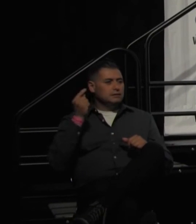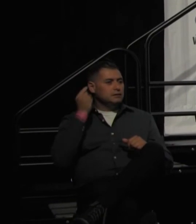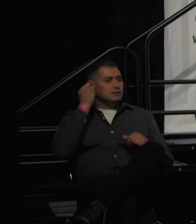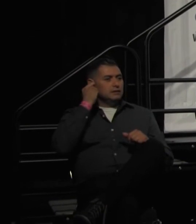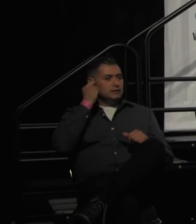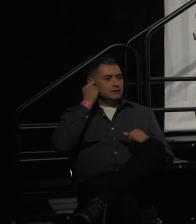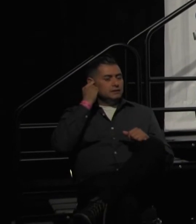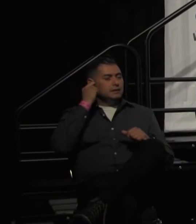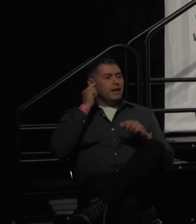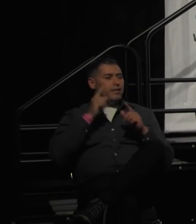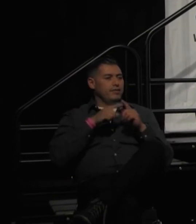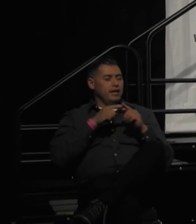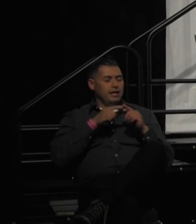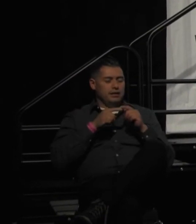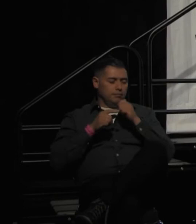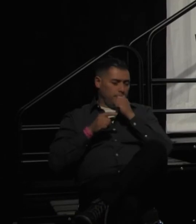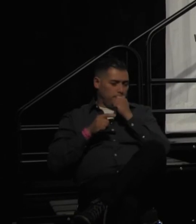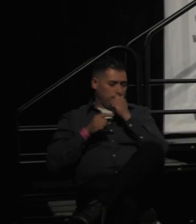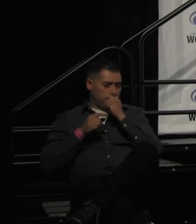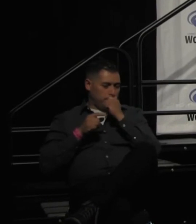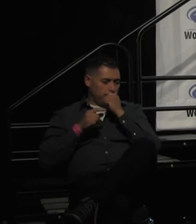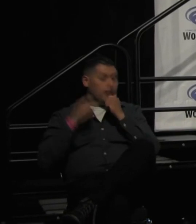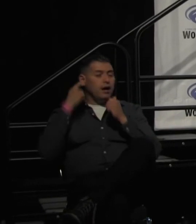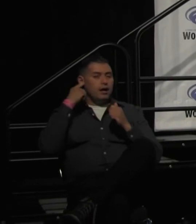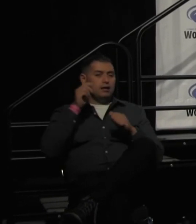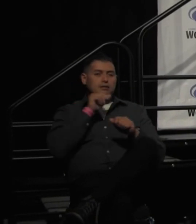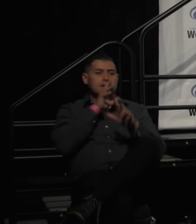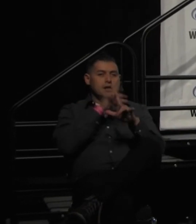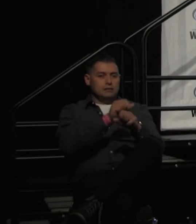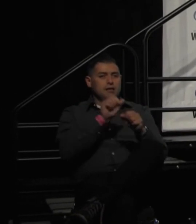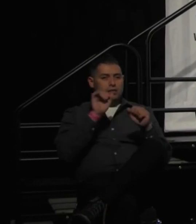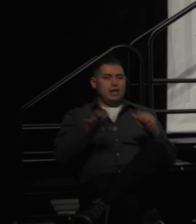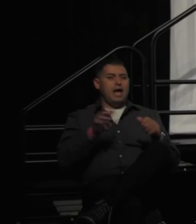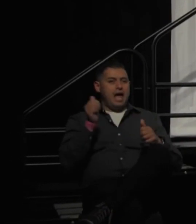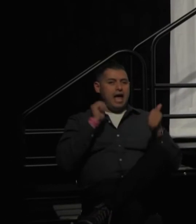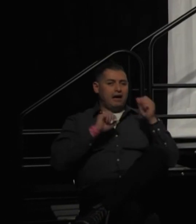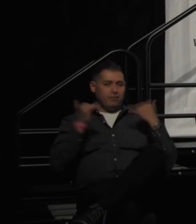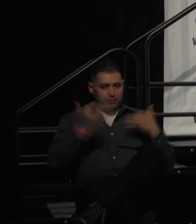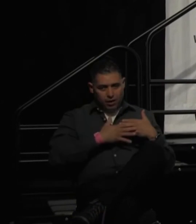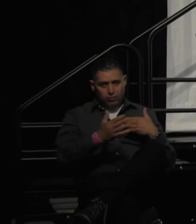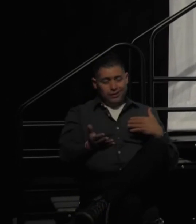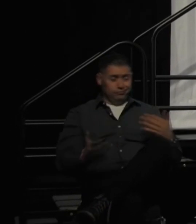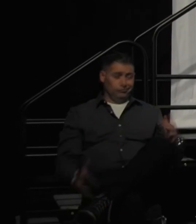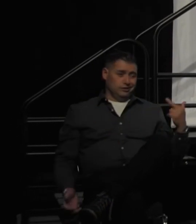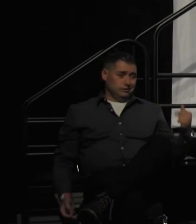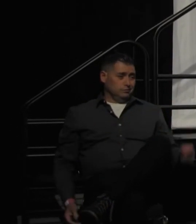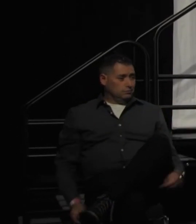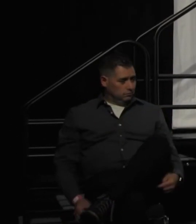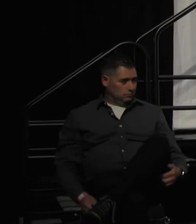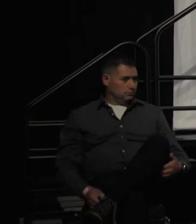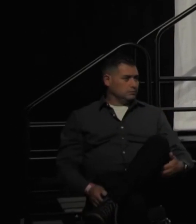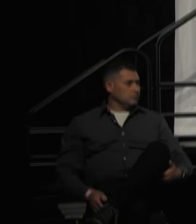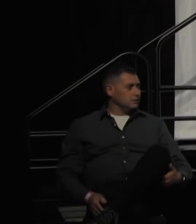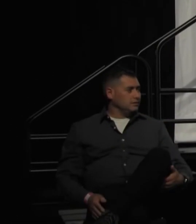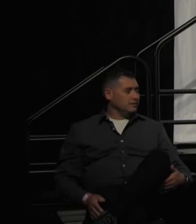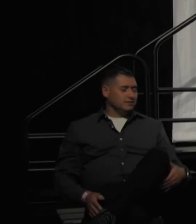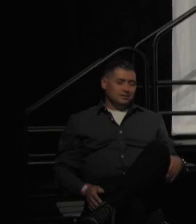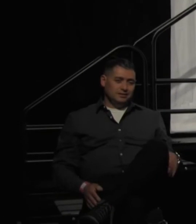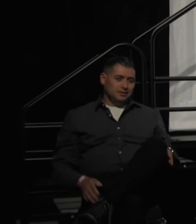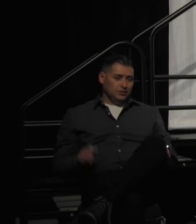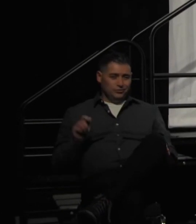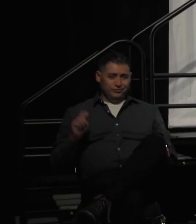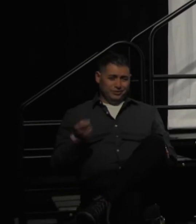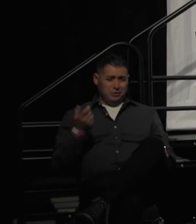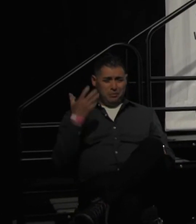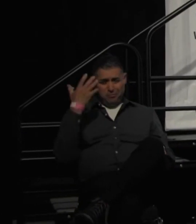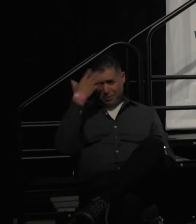lines fed to you. yeah, and so I had all the lines fed to me. That's the way I act from now on. Fuck it. Screw memorizing stuff.